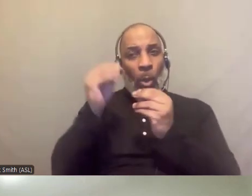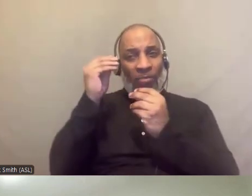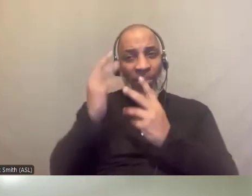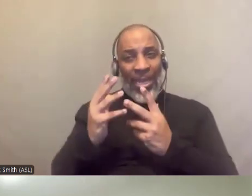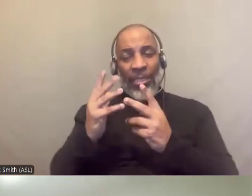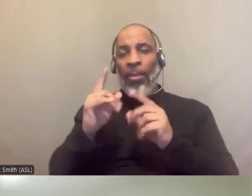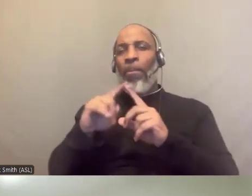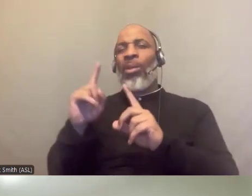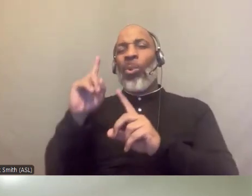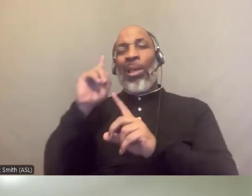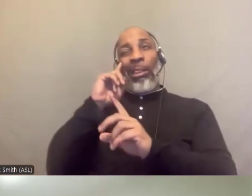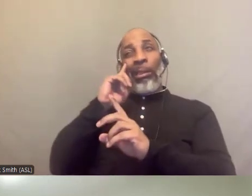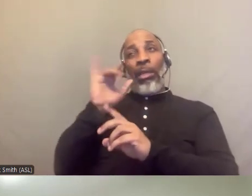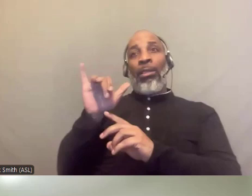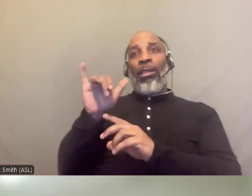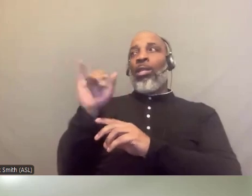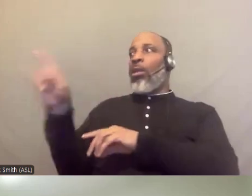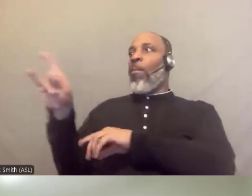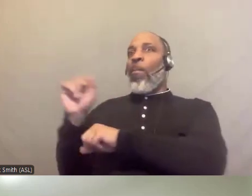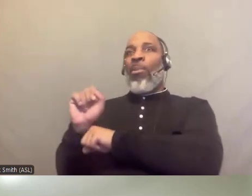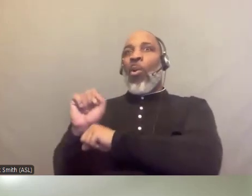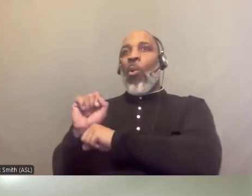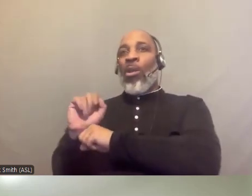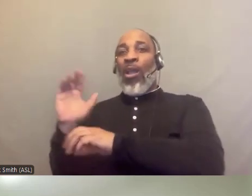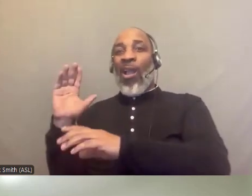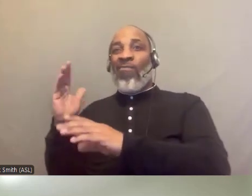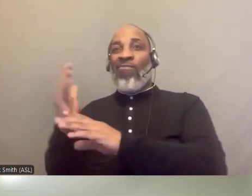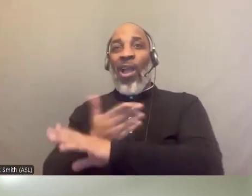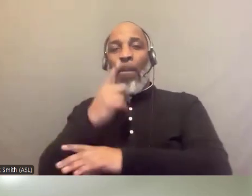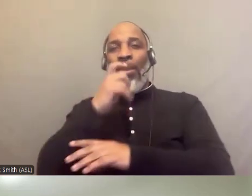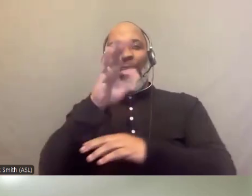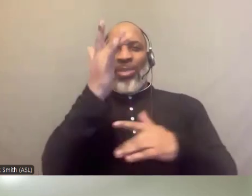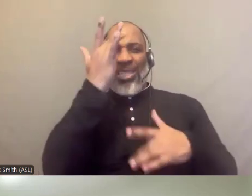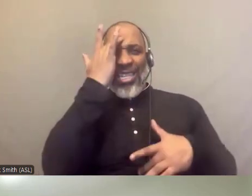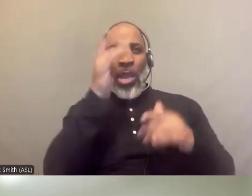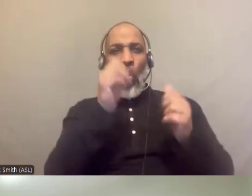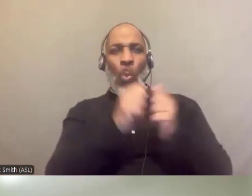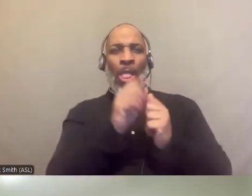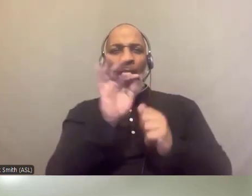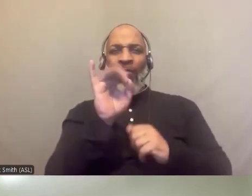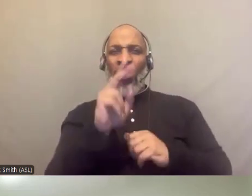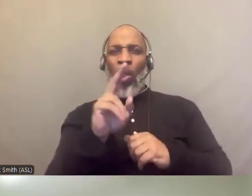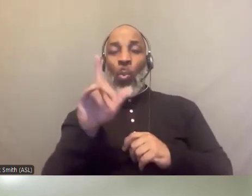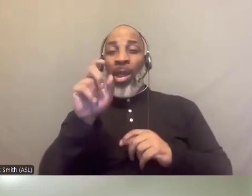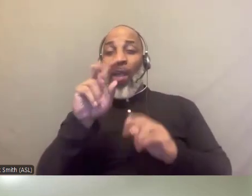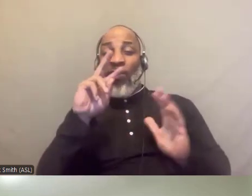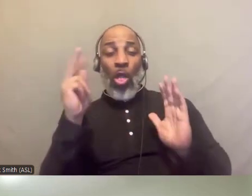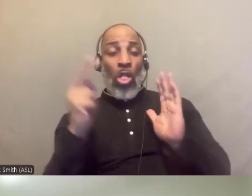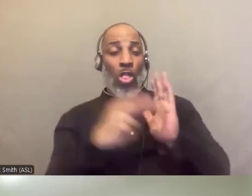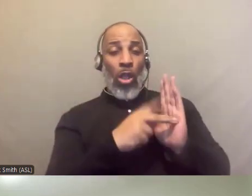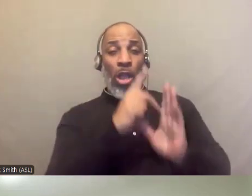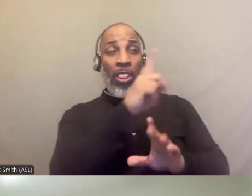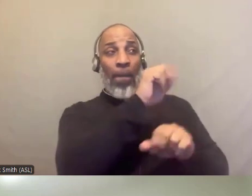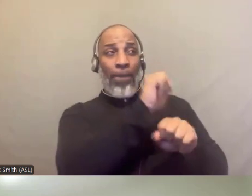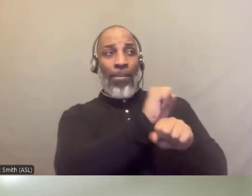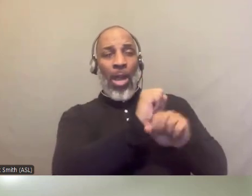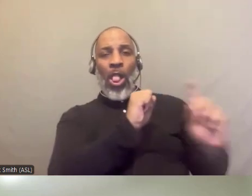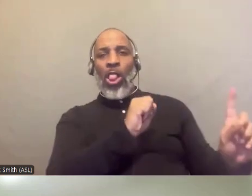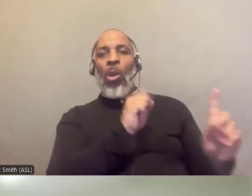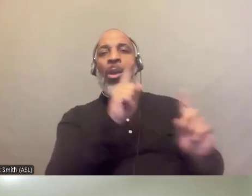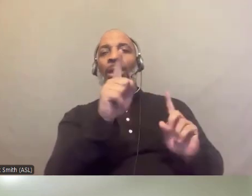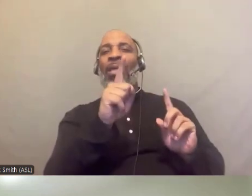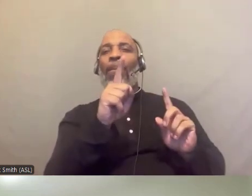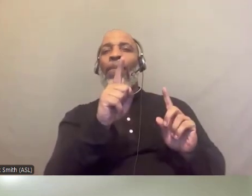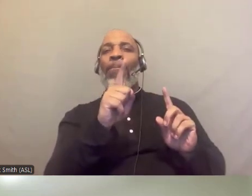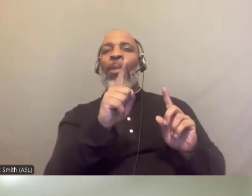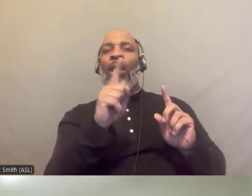but it implies that the employer terminated him because he was sick with the flu. So we would have to look at the employer's sick policy. We would have to get